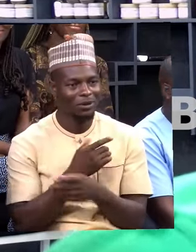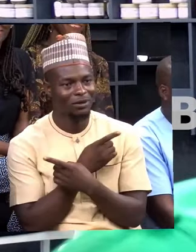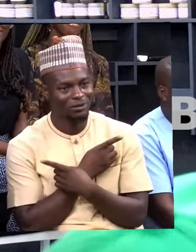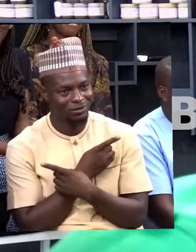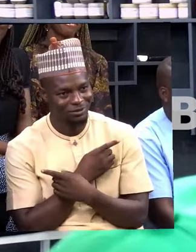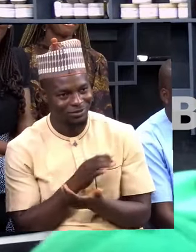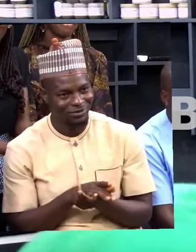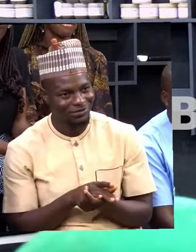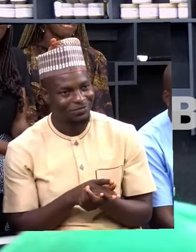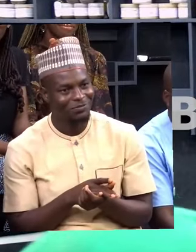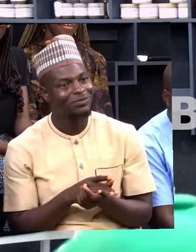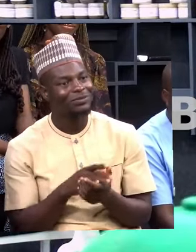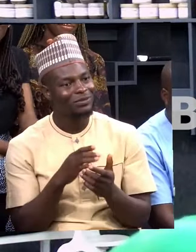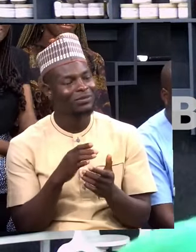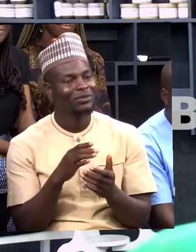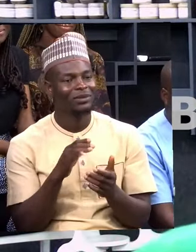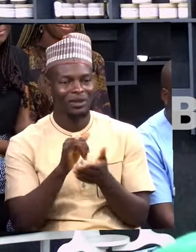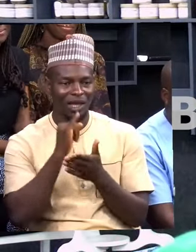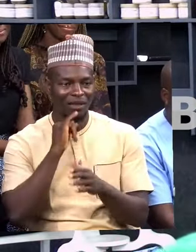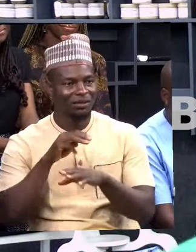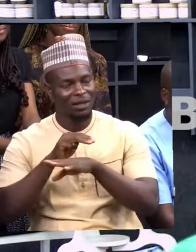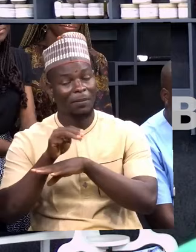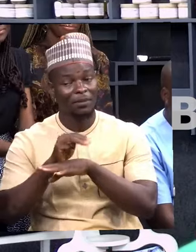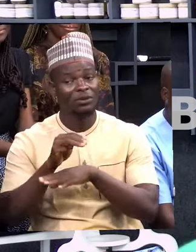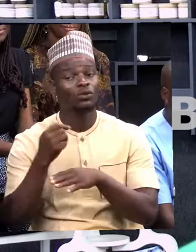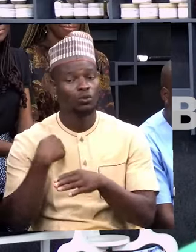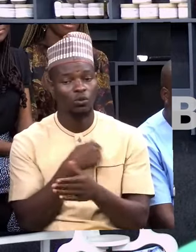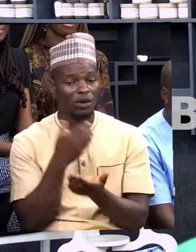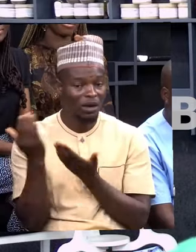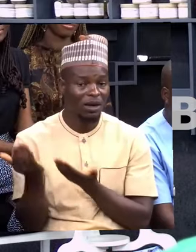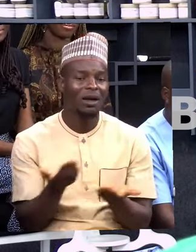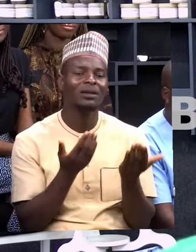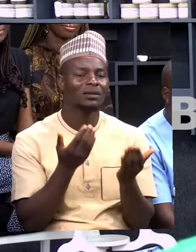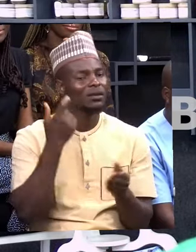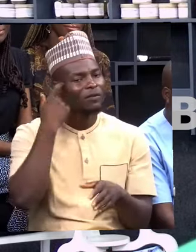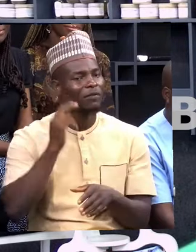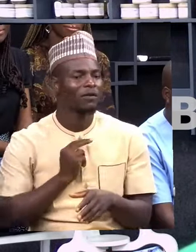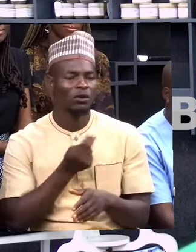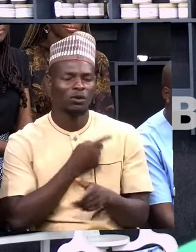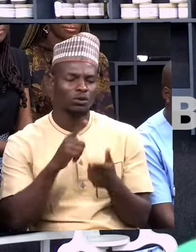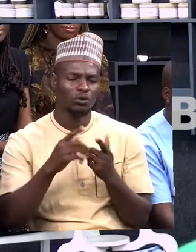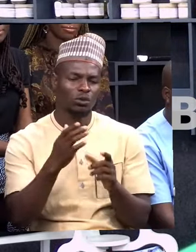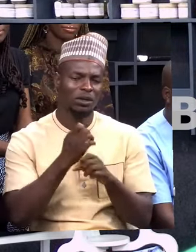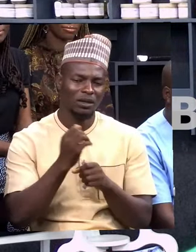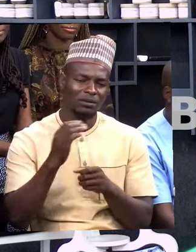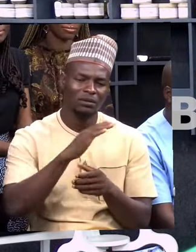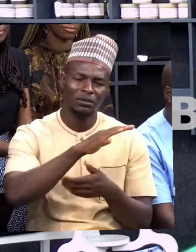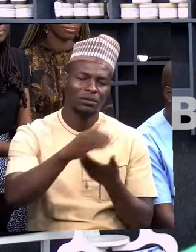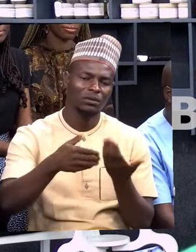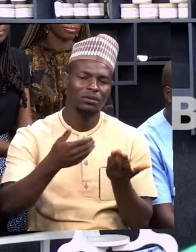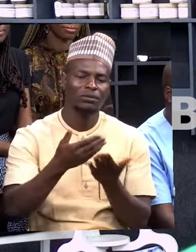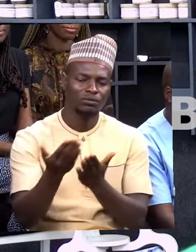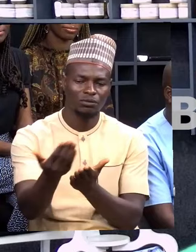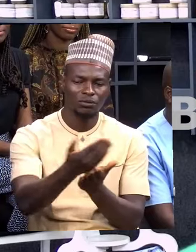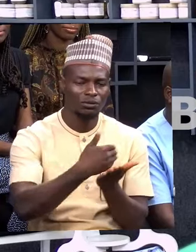my dear. So now be the message where we carry come. Say now for us to get this collective effort. That